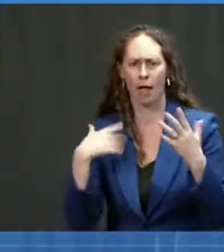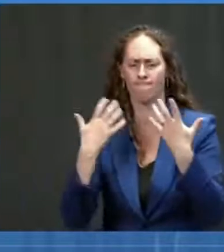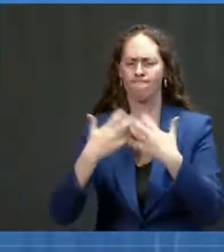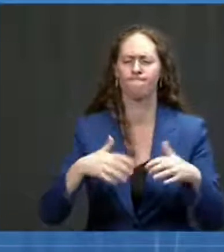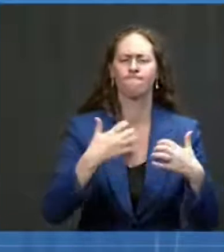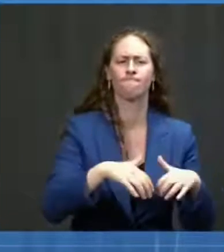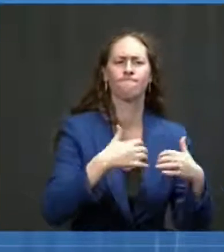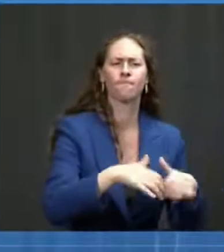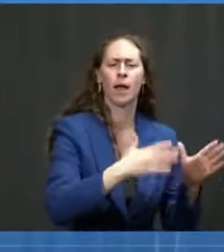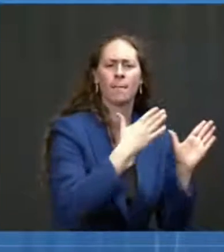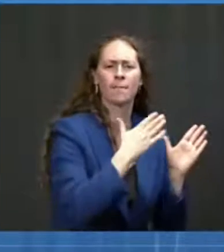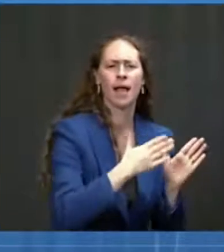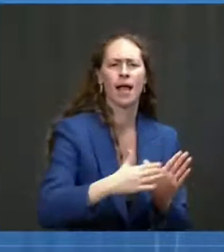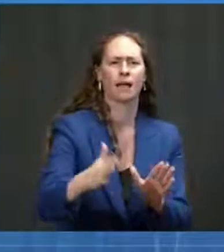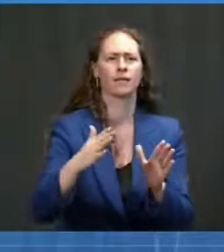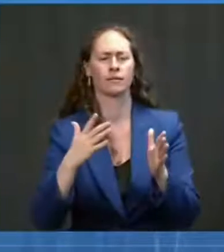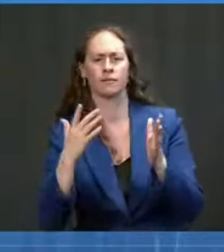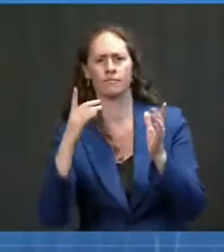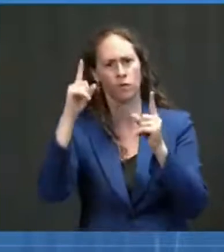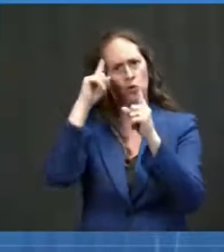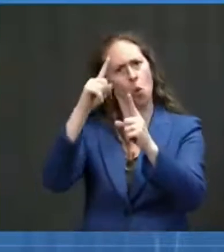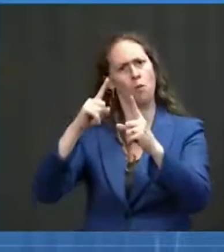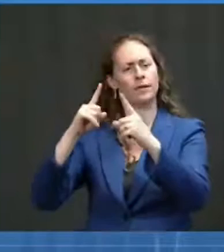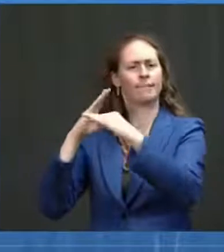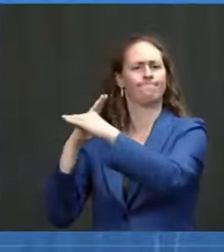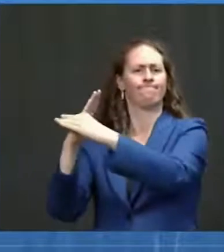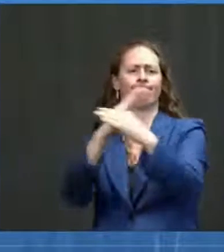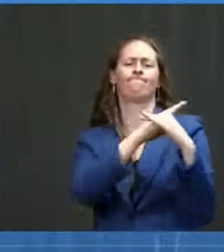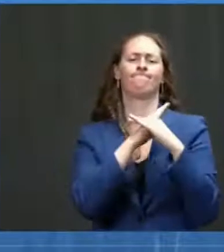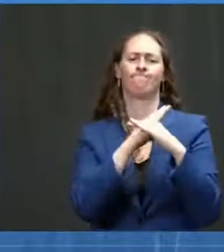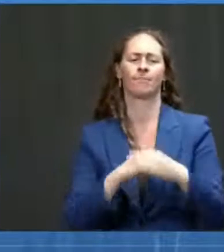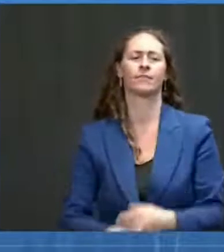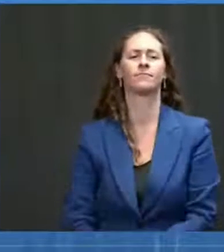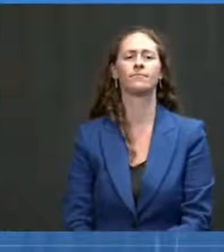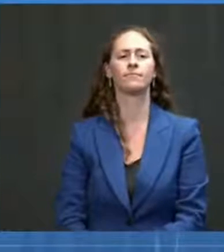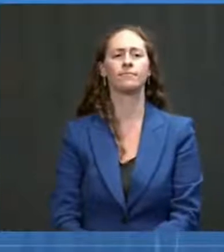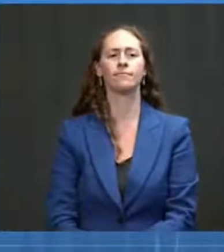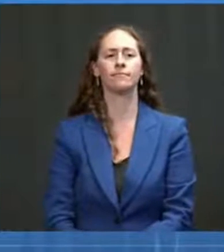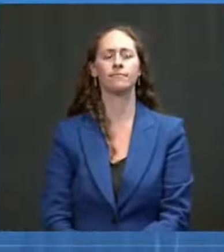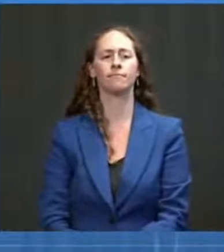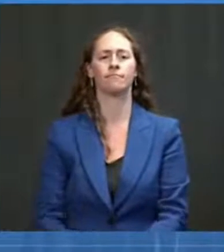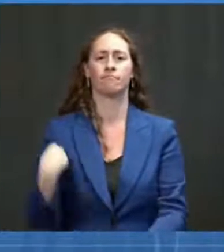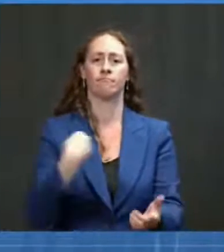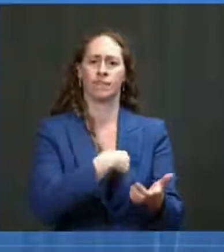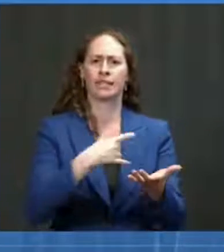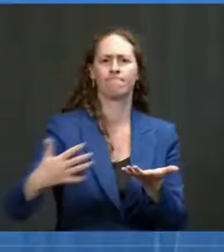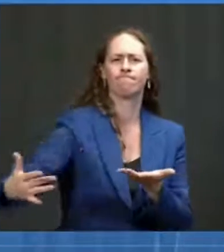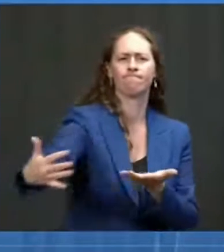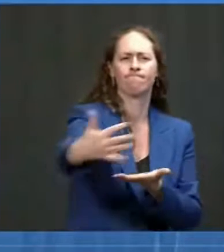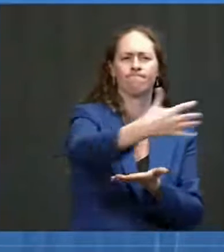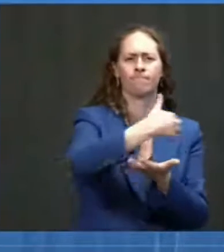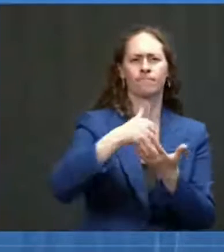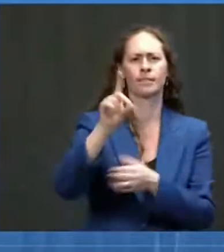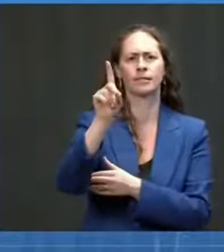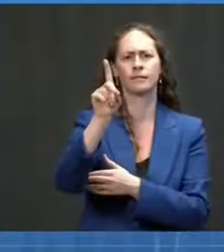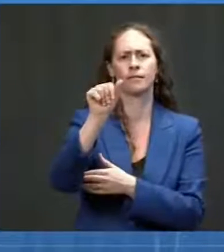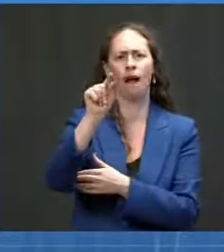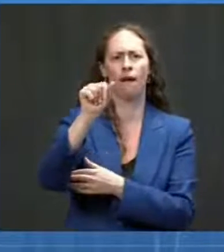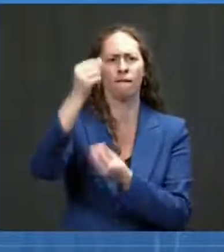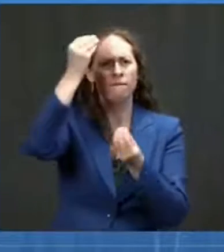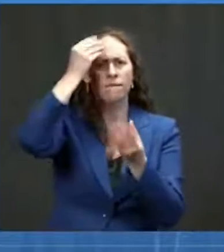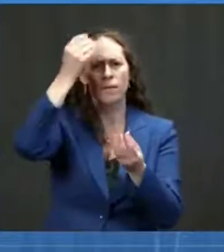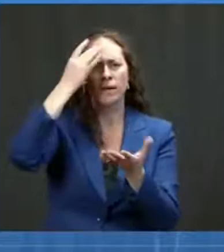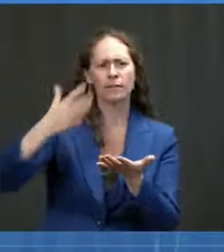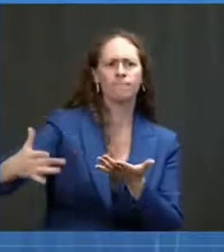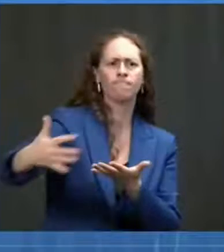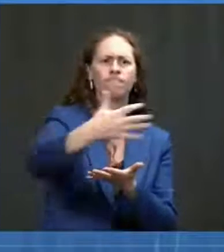us. Having reviewed the most current data, it is now our clinical judgment that the time to lay